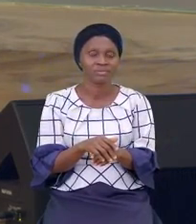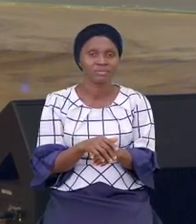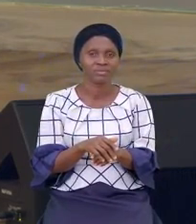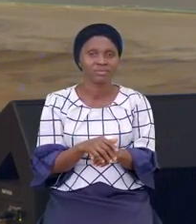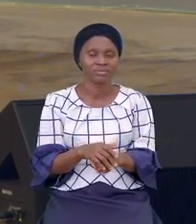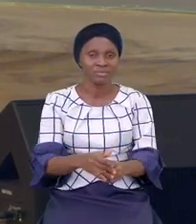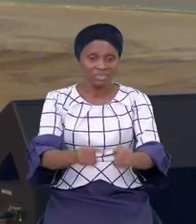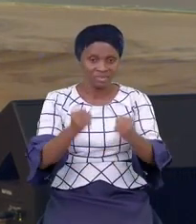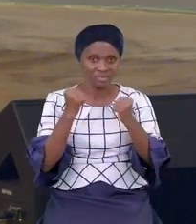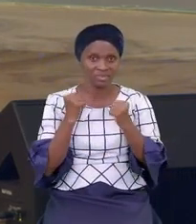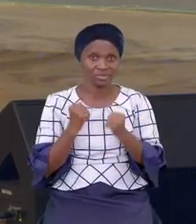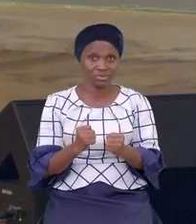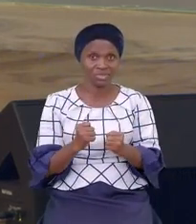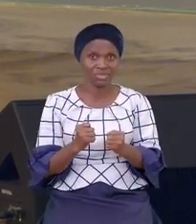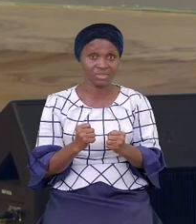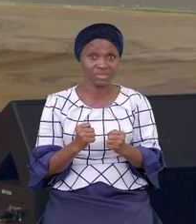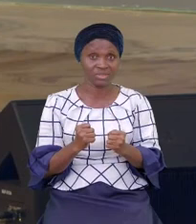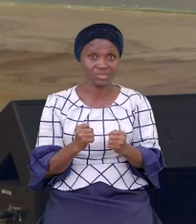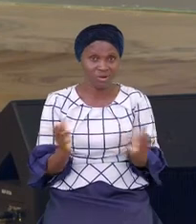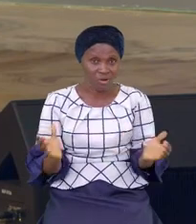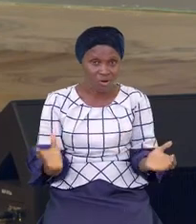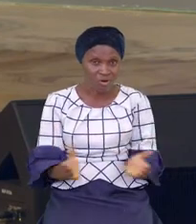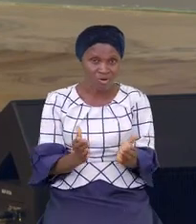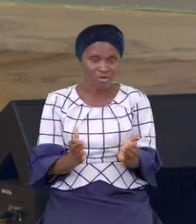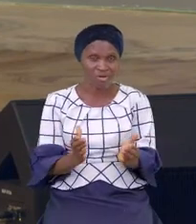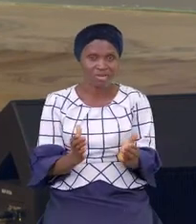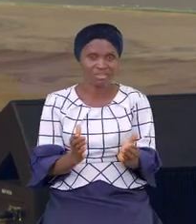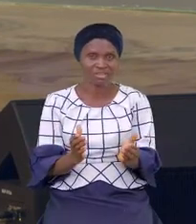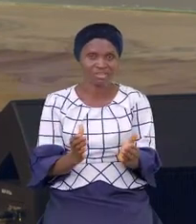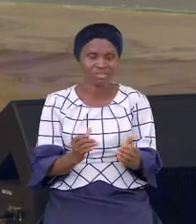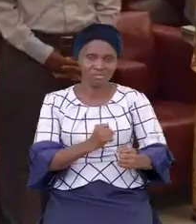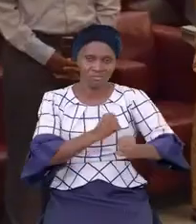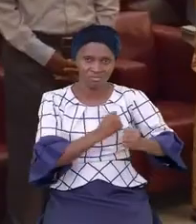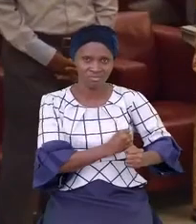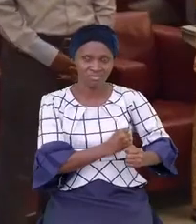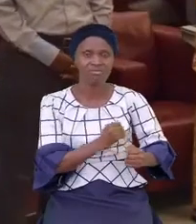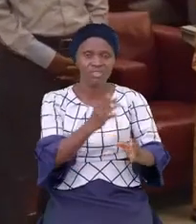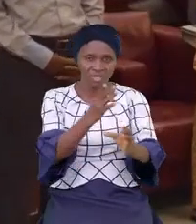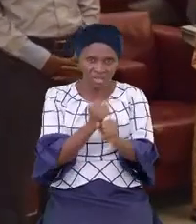Backbone strength, claim the promise.